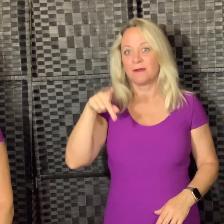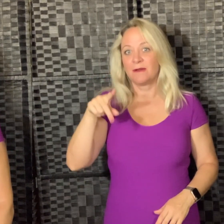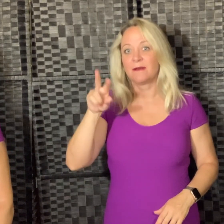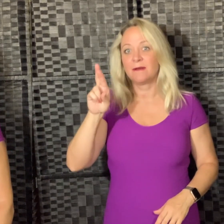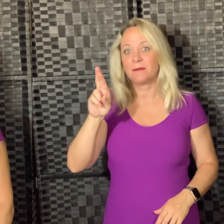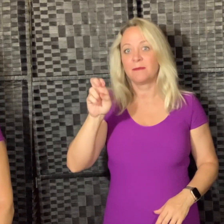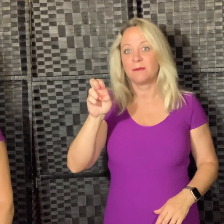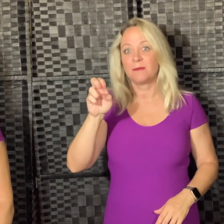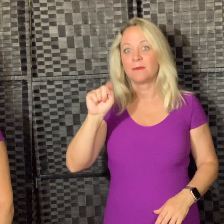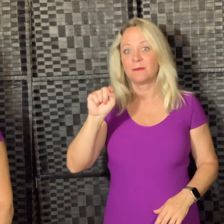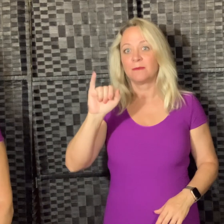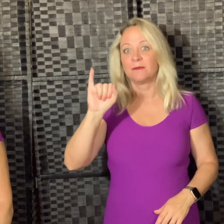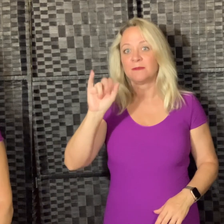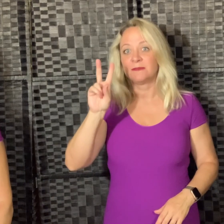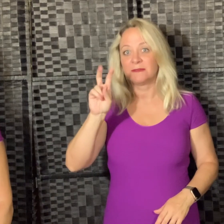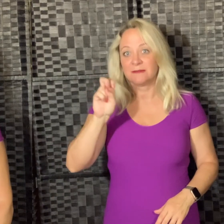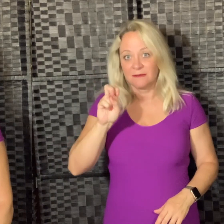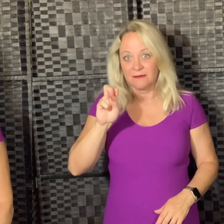www.interpretivecoaching.com.